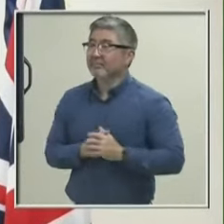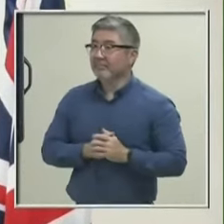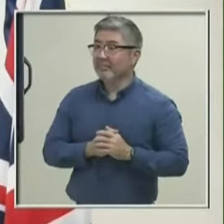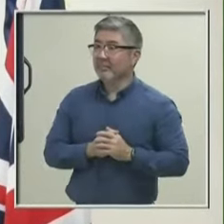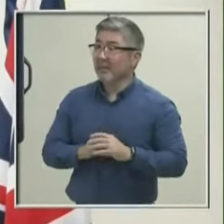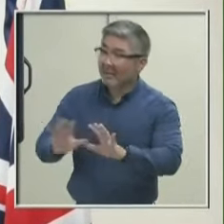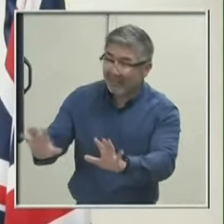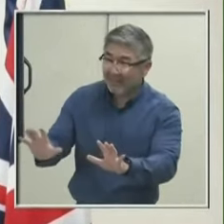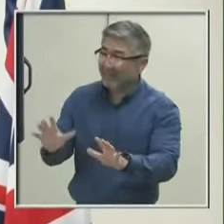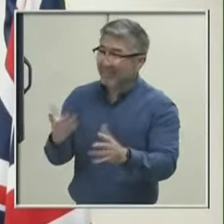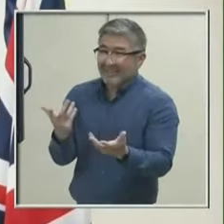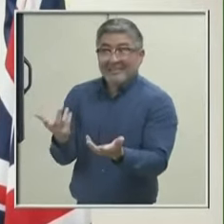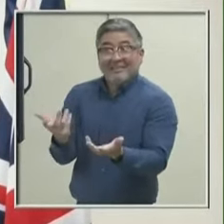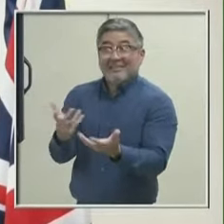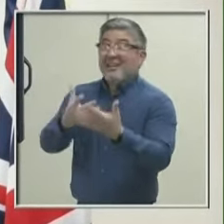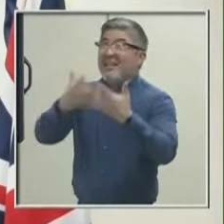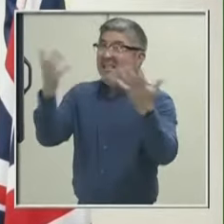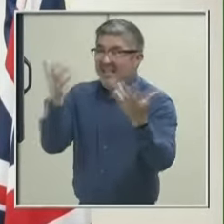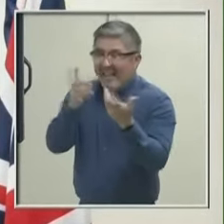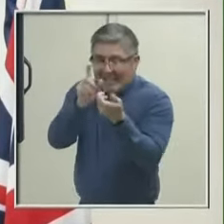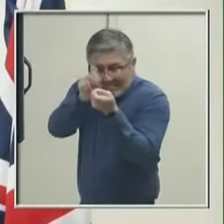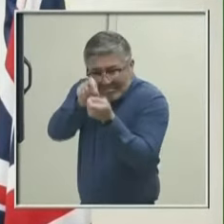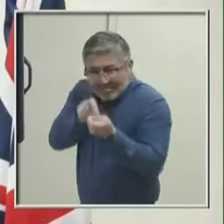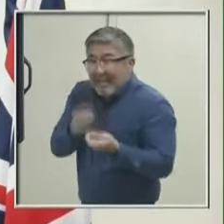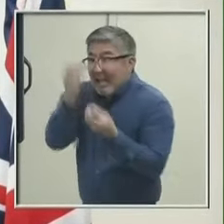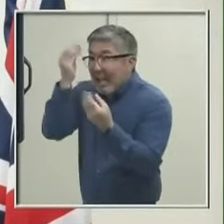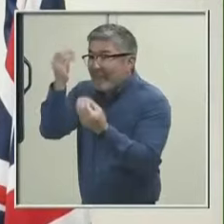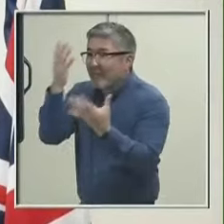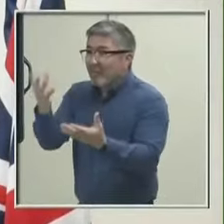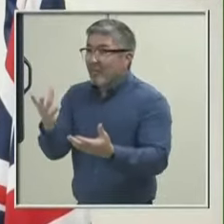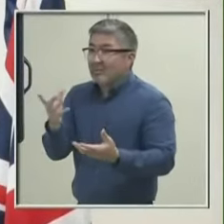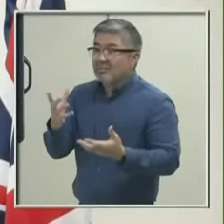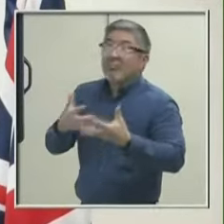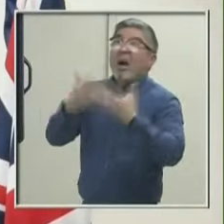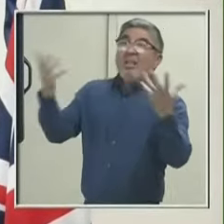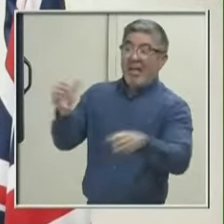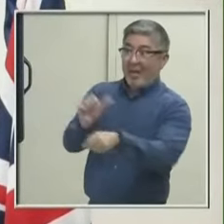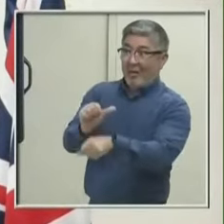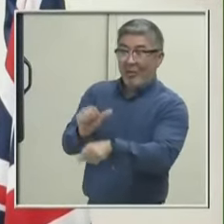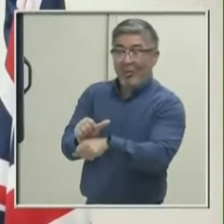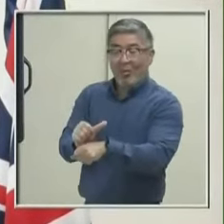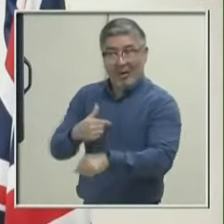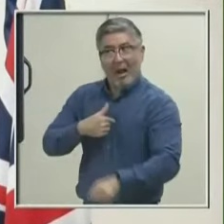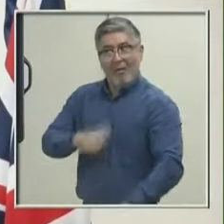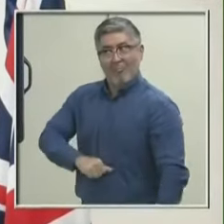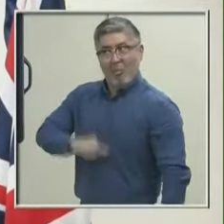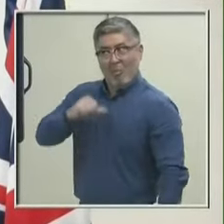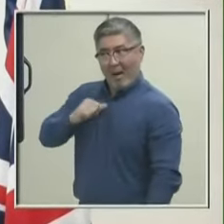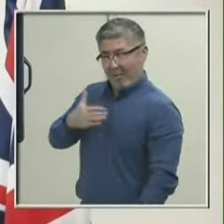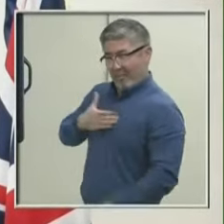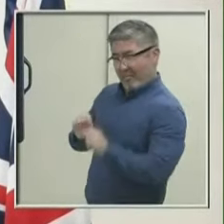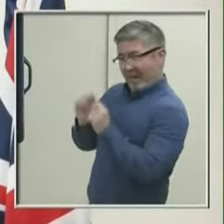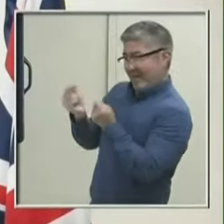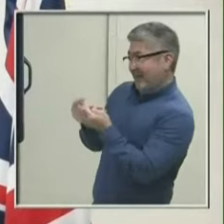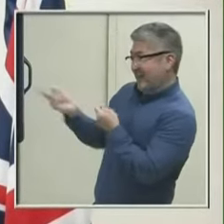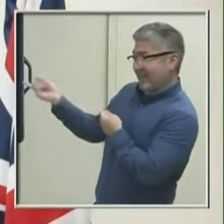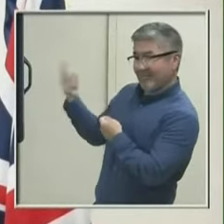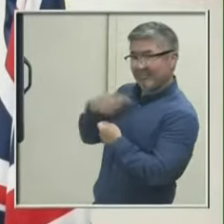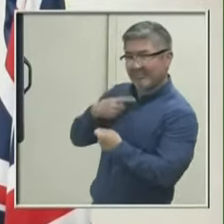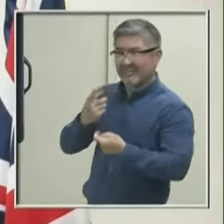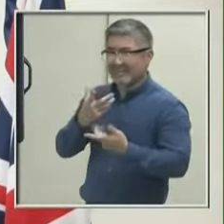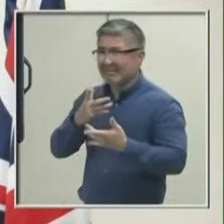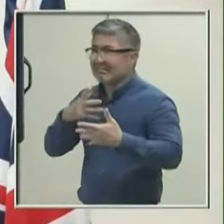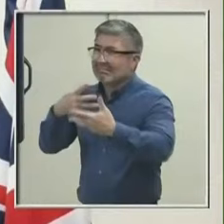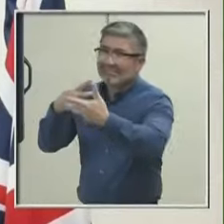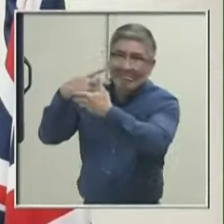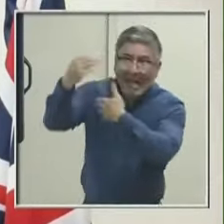It takes a lot of detail and a lot of effort, and I'm incredibly proud of the effort that our team has put in to date, and